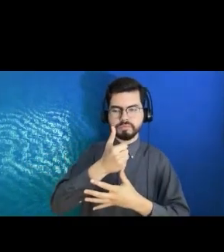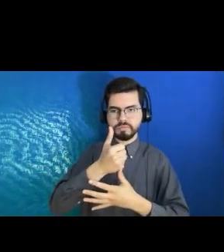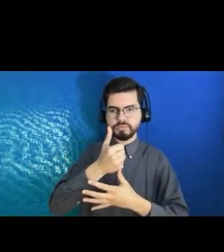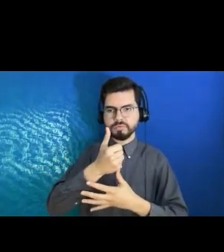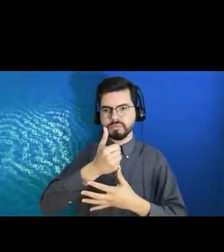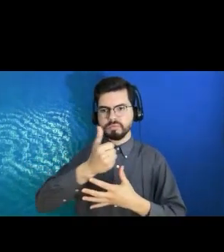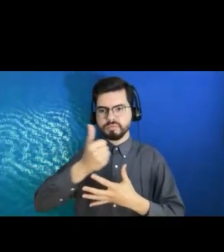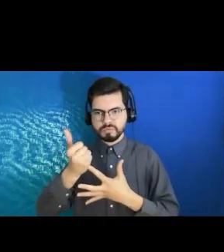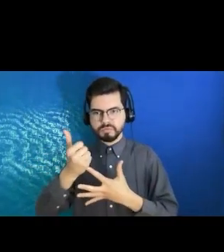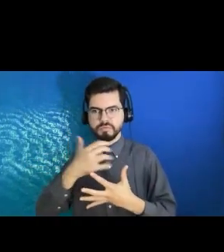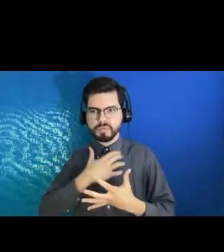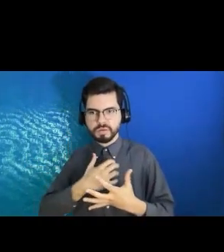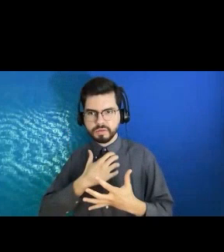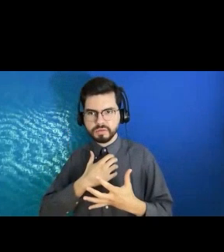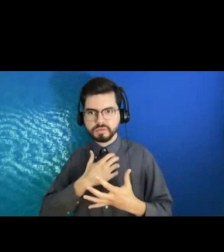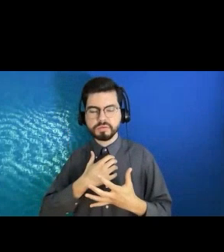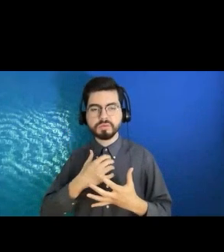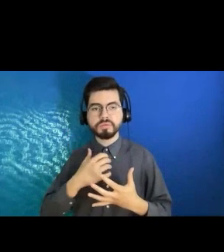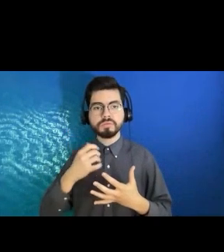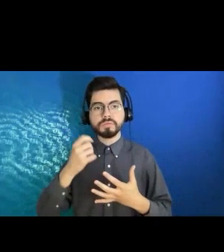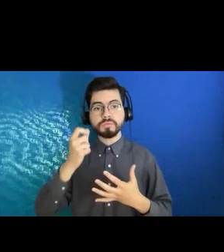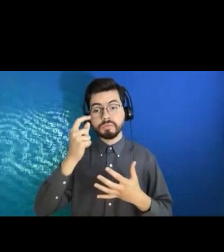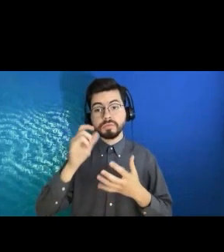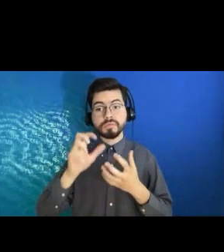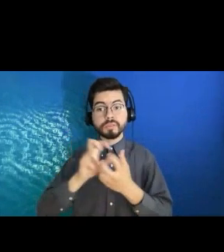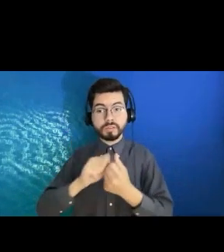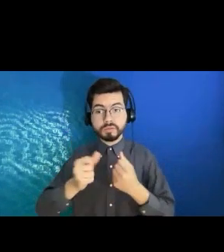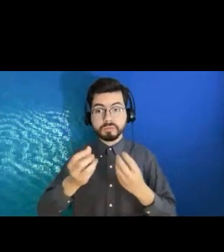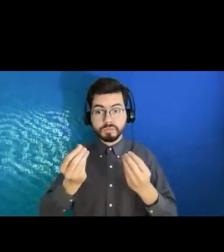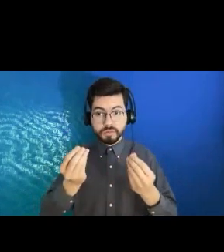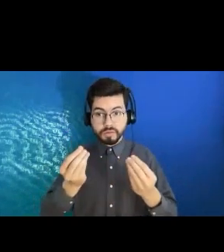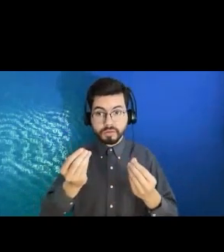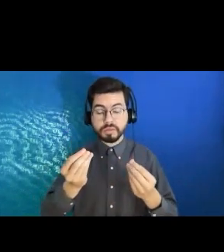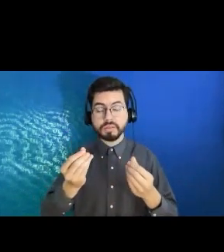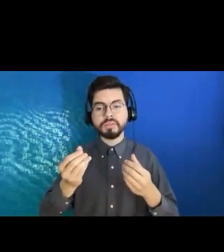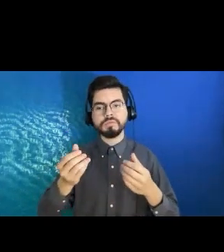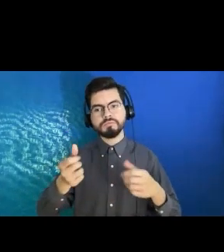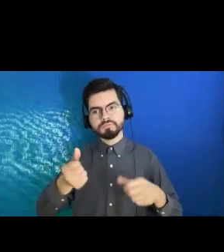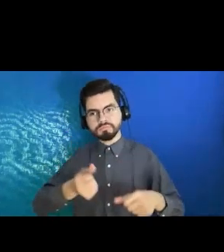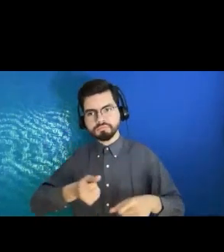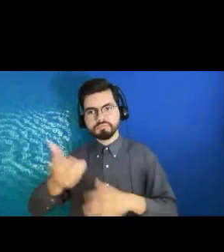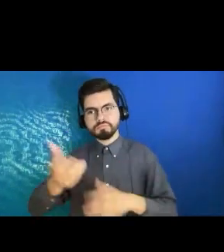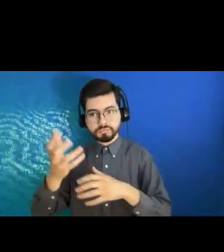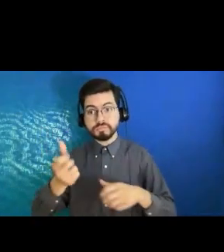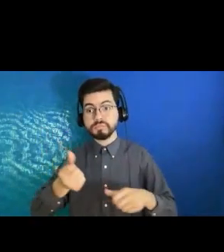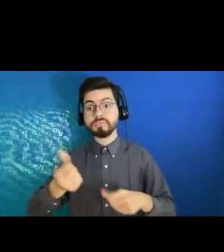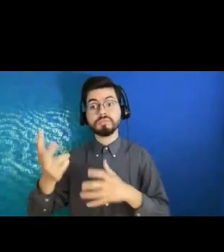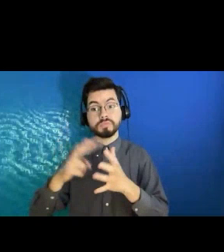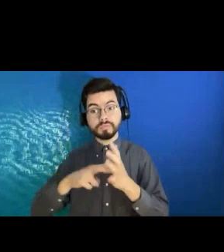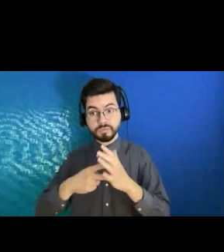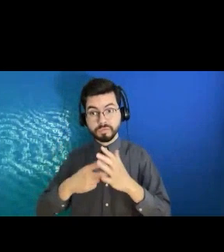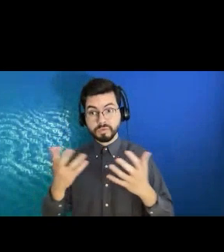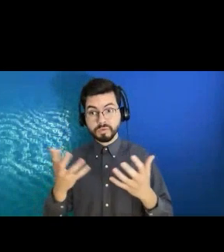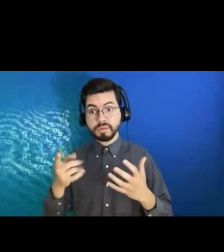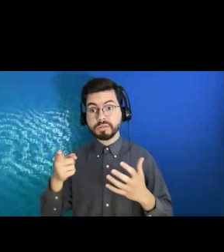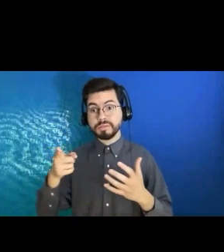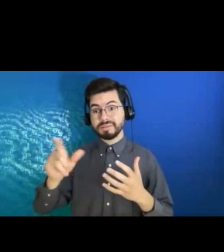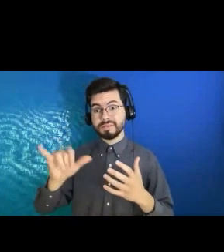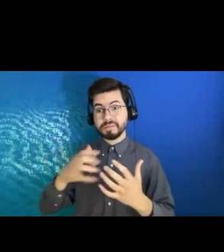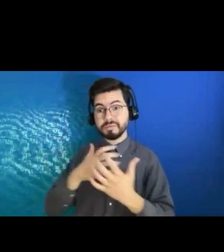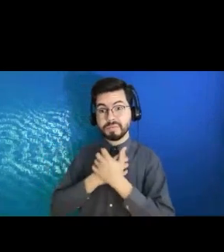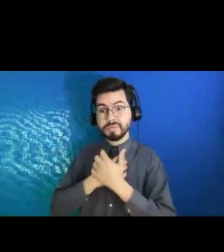foods come into developments, damage property, are removed. And when I say removed, that means they're either killed or sent